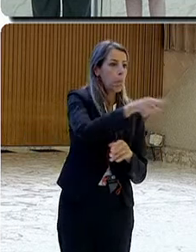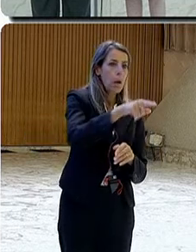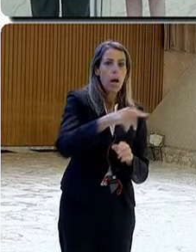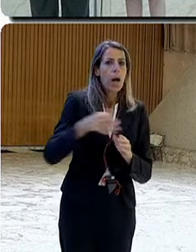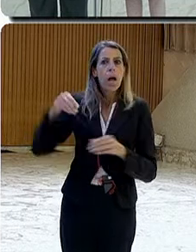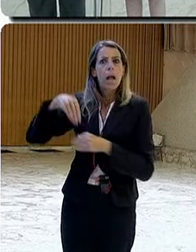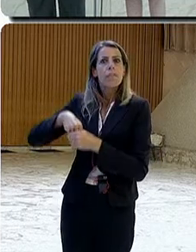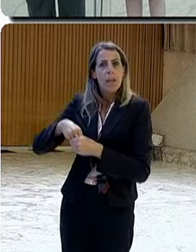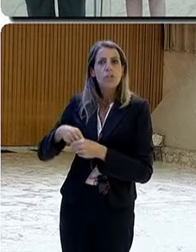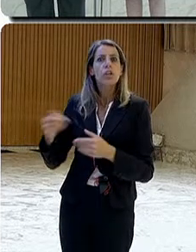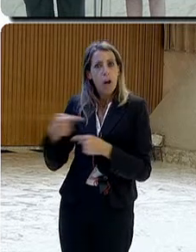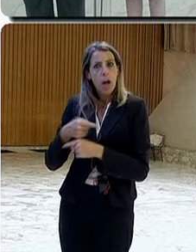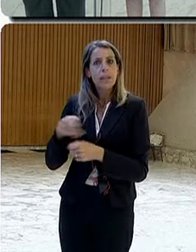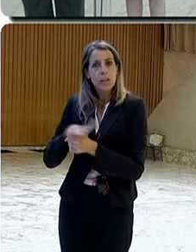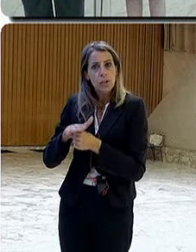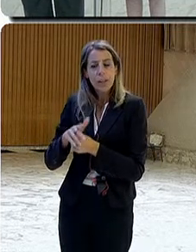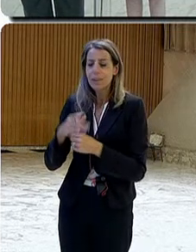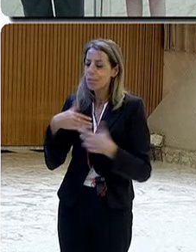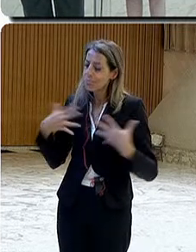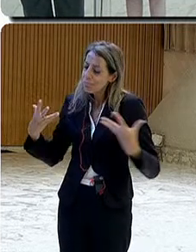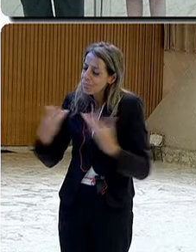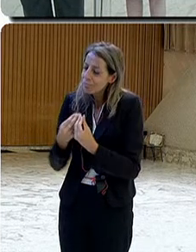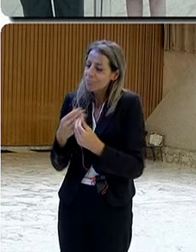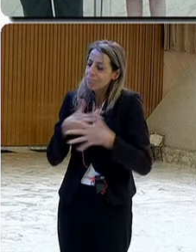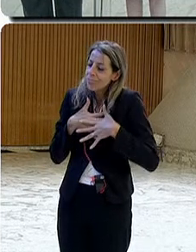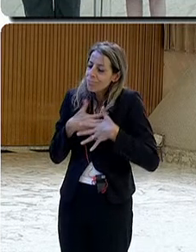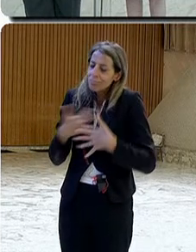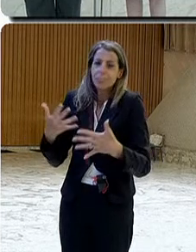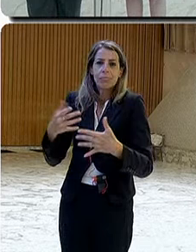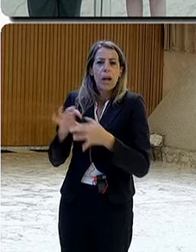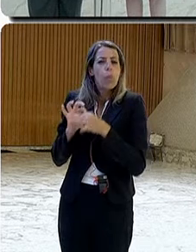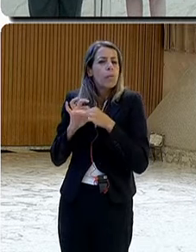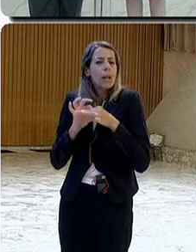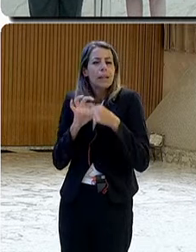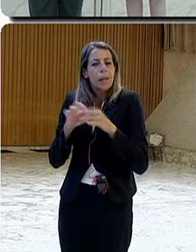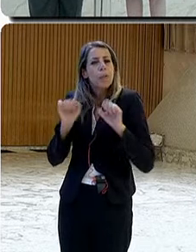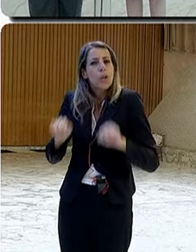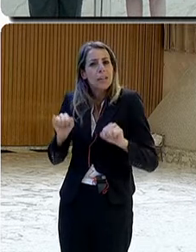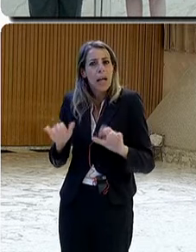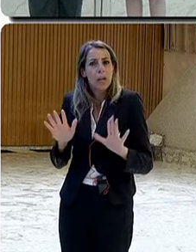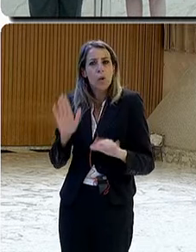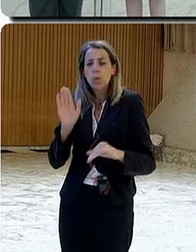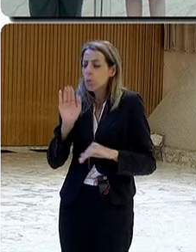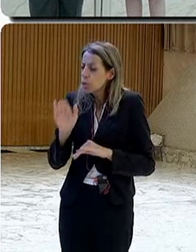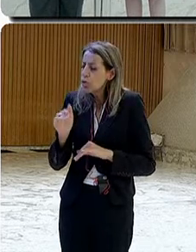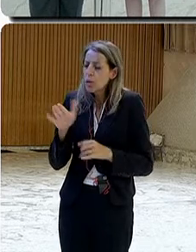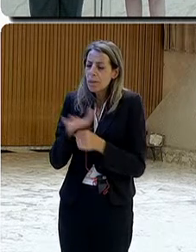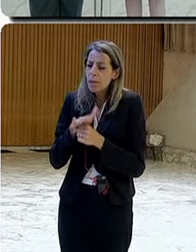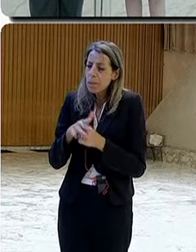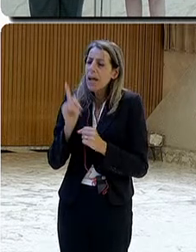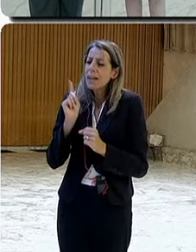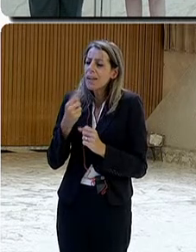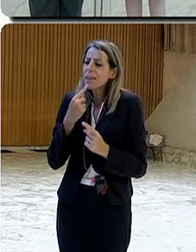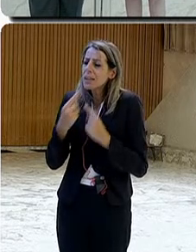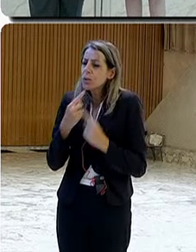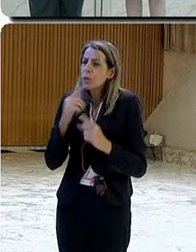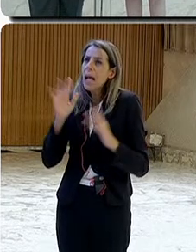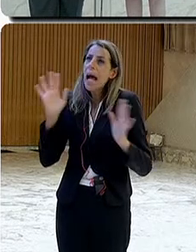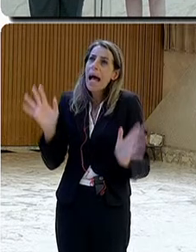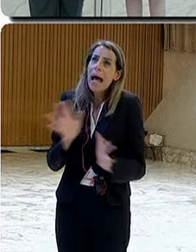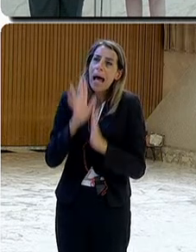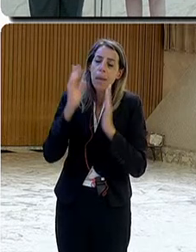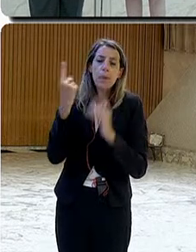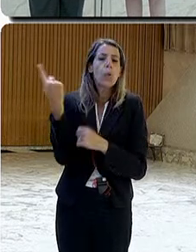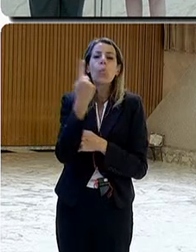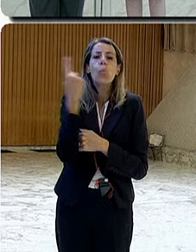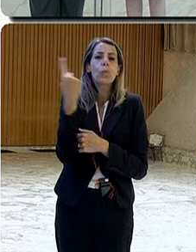communion and healthy attachment. Each day, families should discuss, what's one thing I